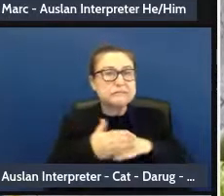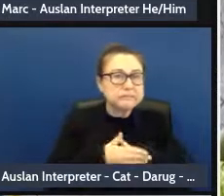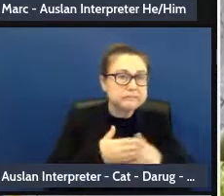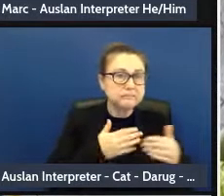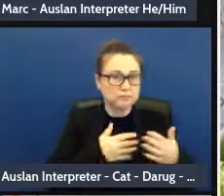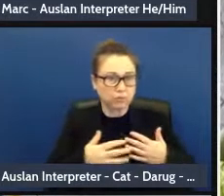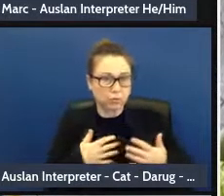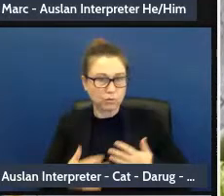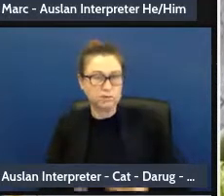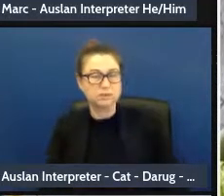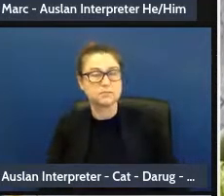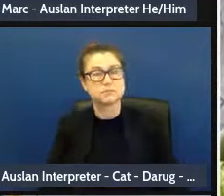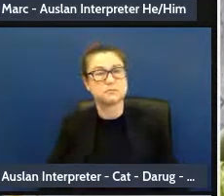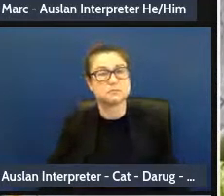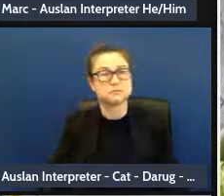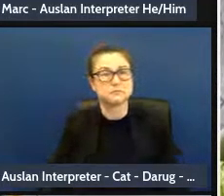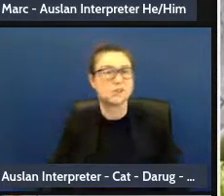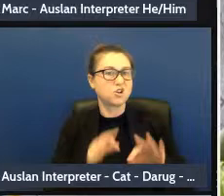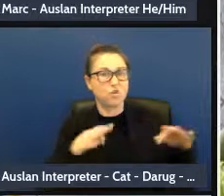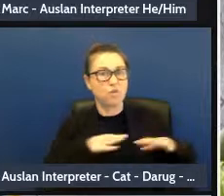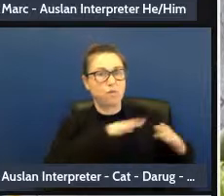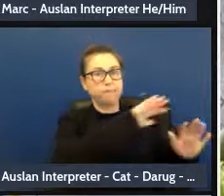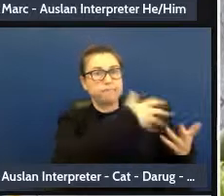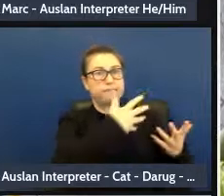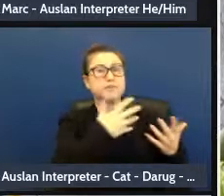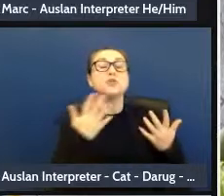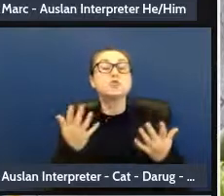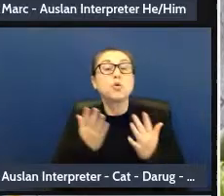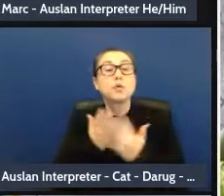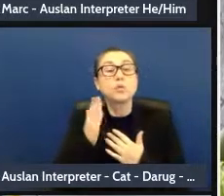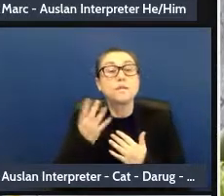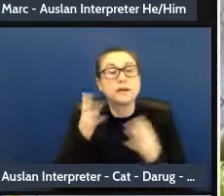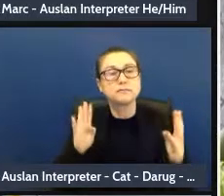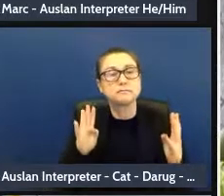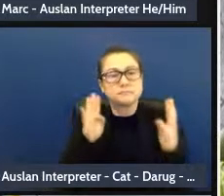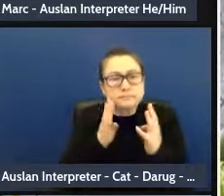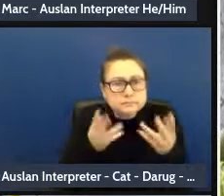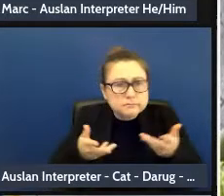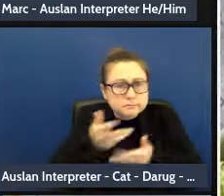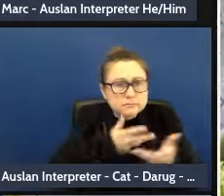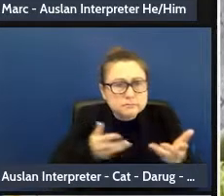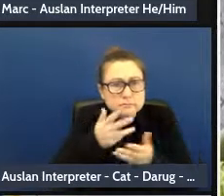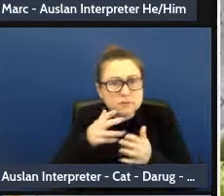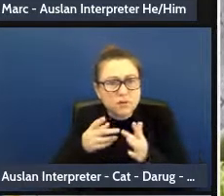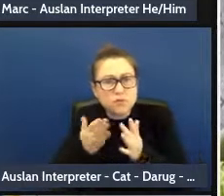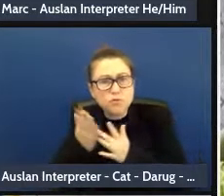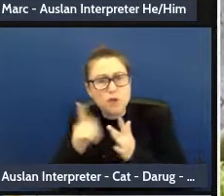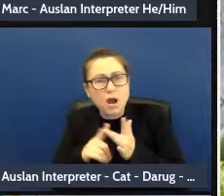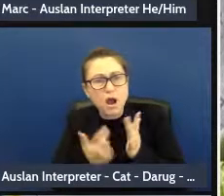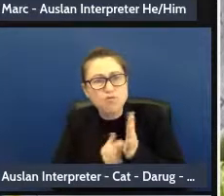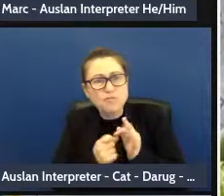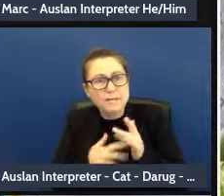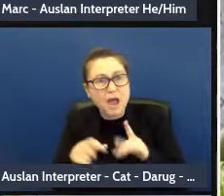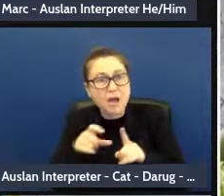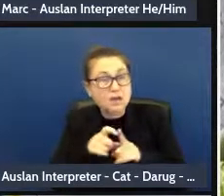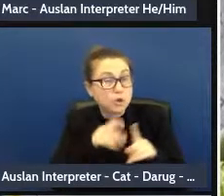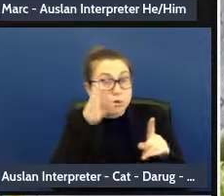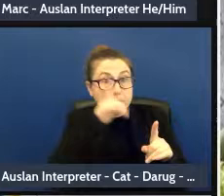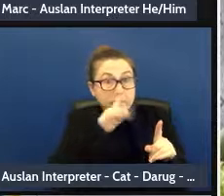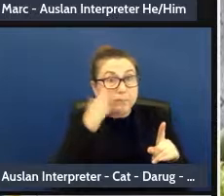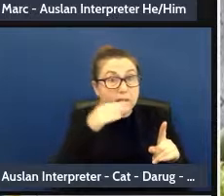that. And so during that co-design process for iRebound, stroke survivors told us that things